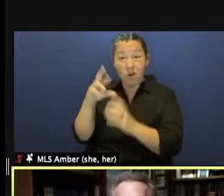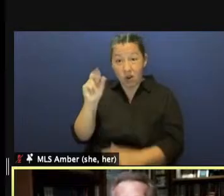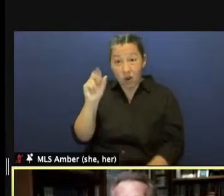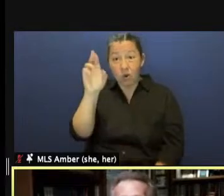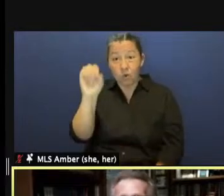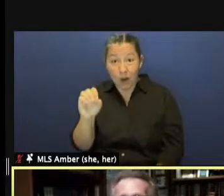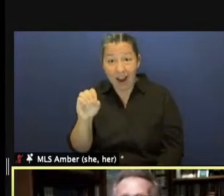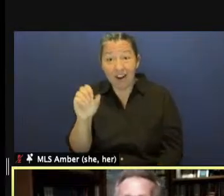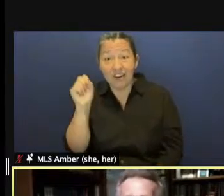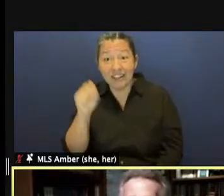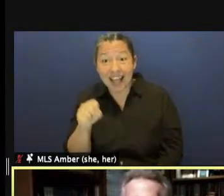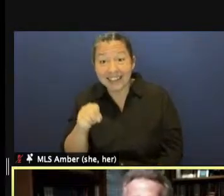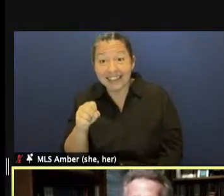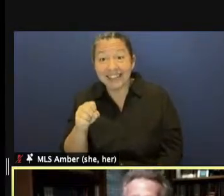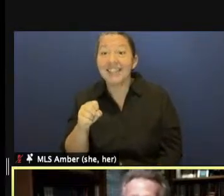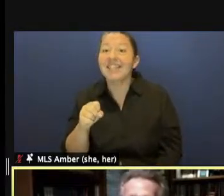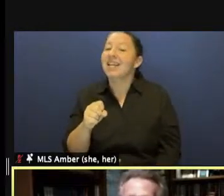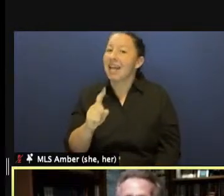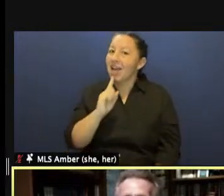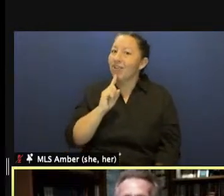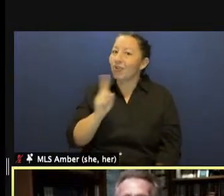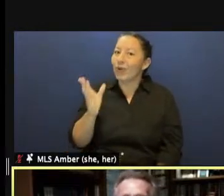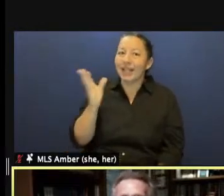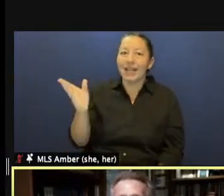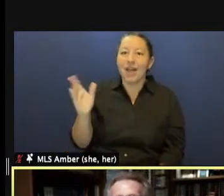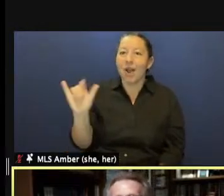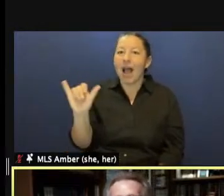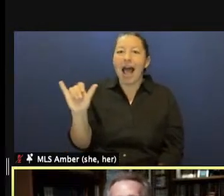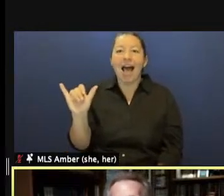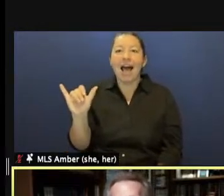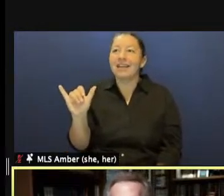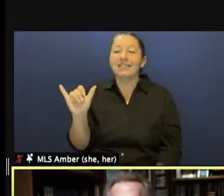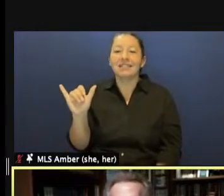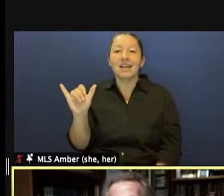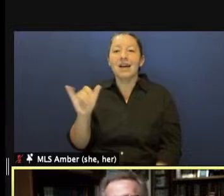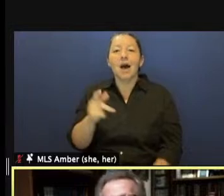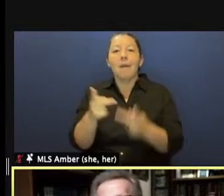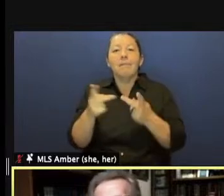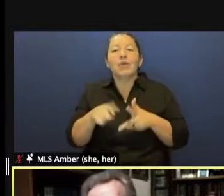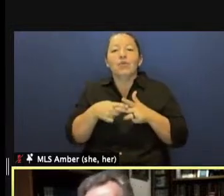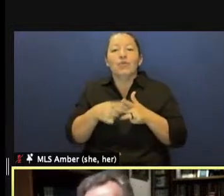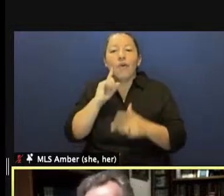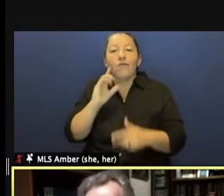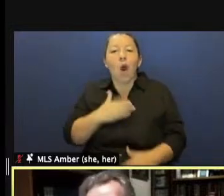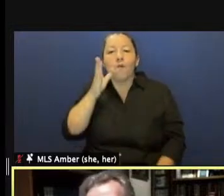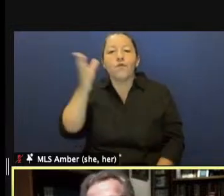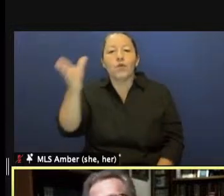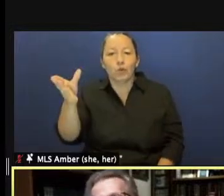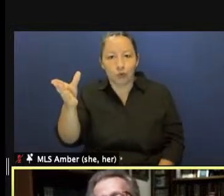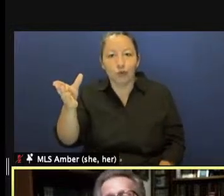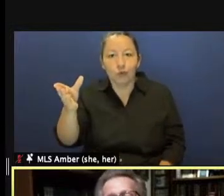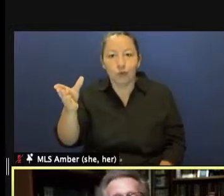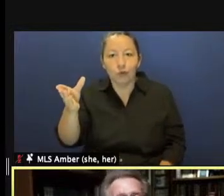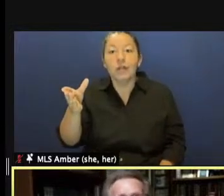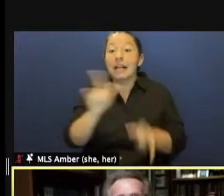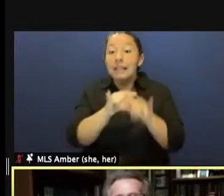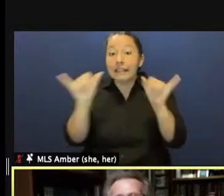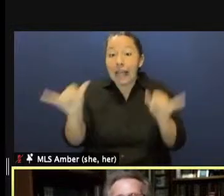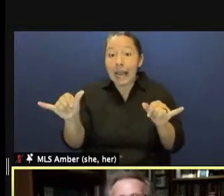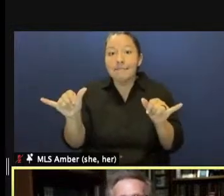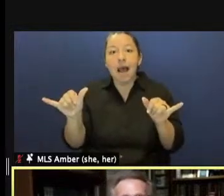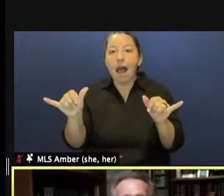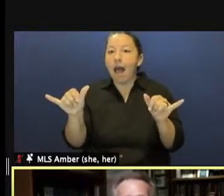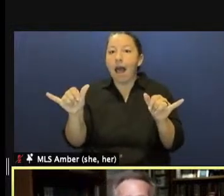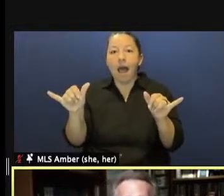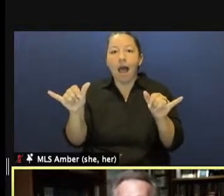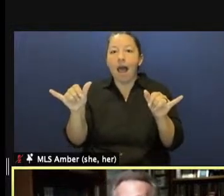be, is really there as a stepping stone for our future, but also illuminating all